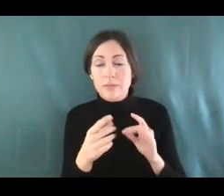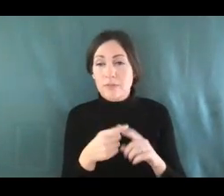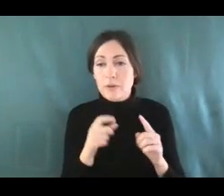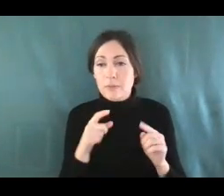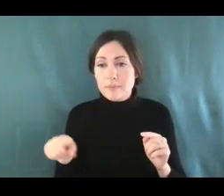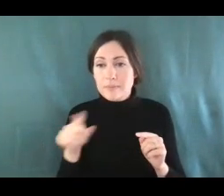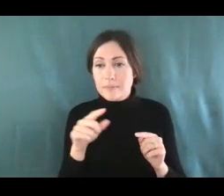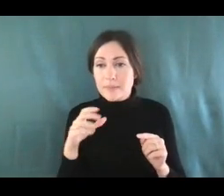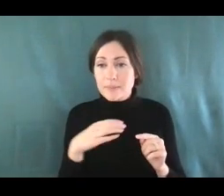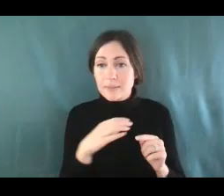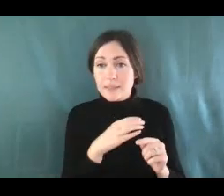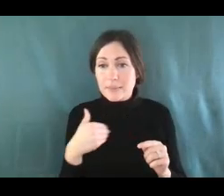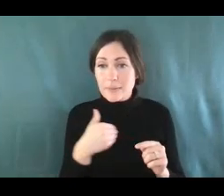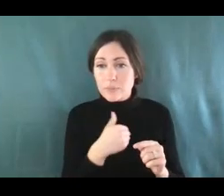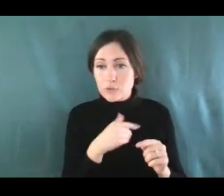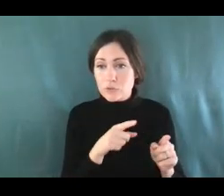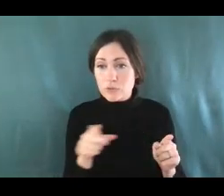members?